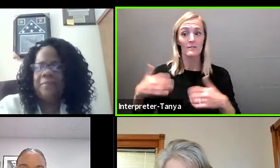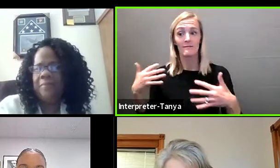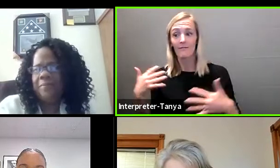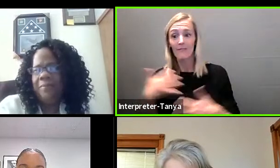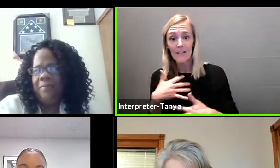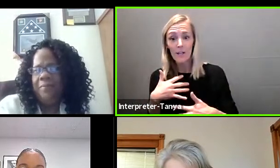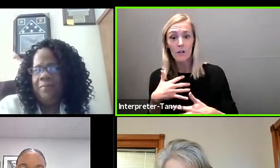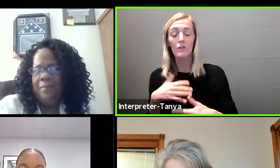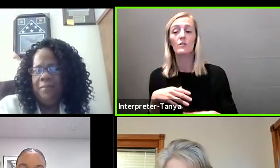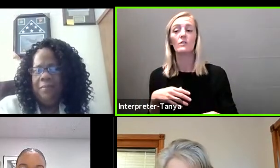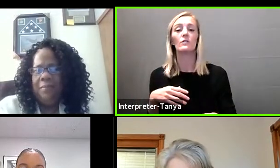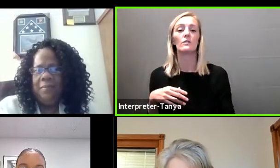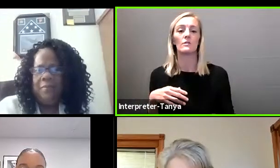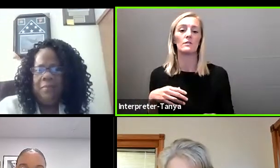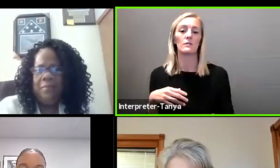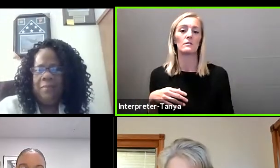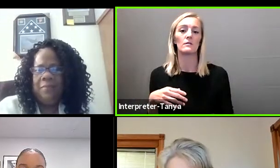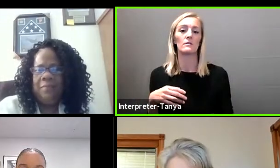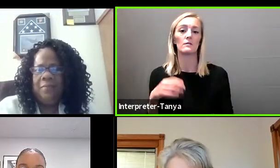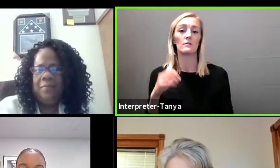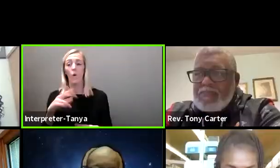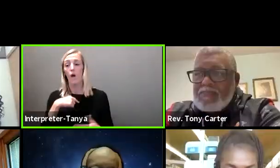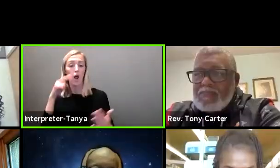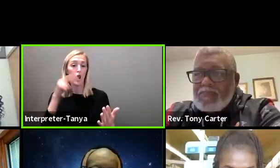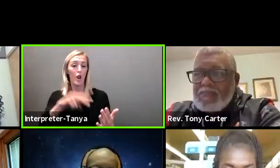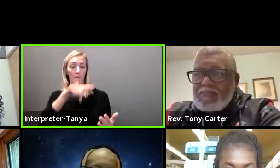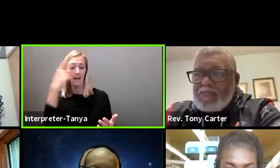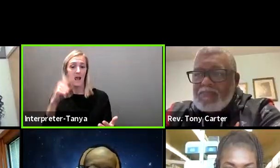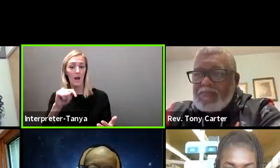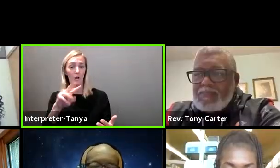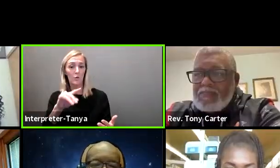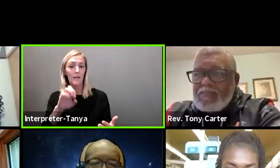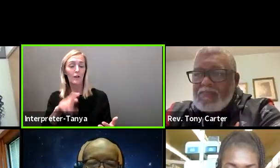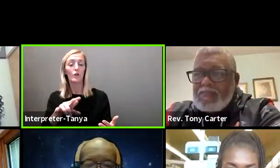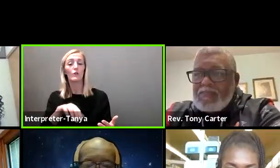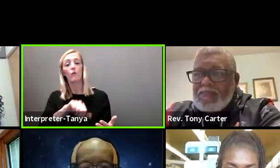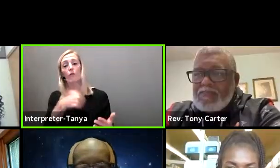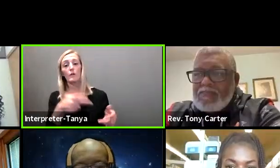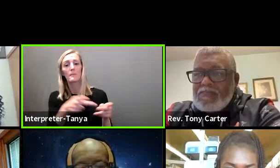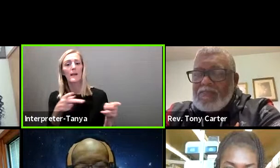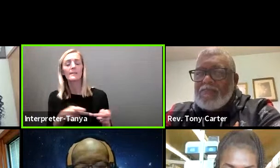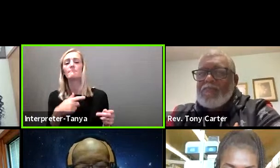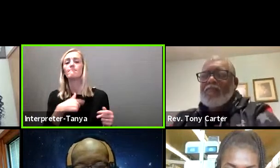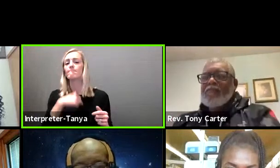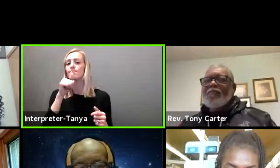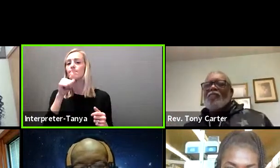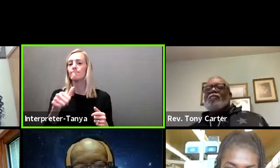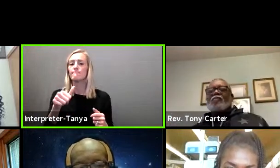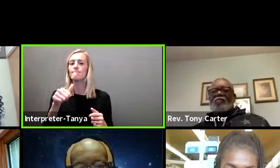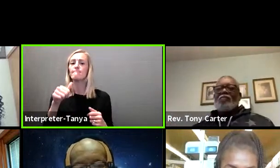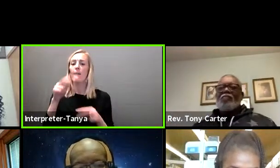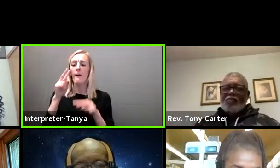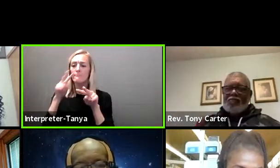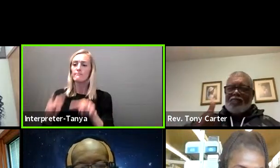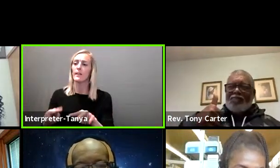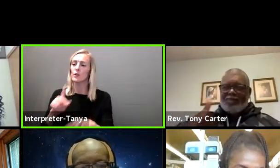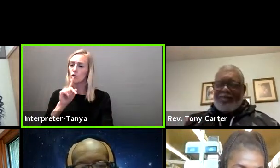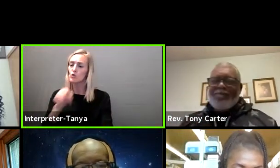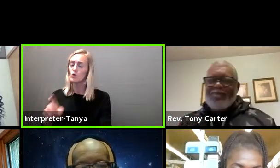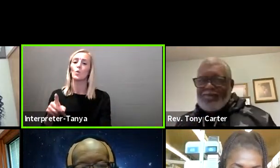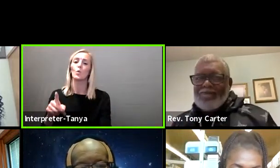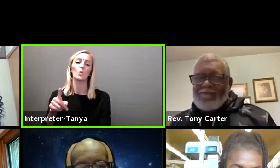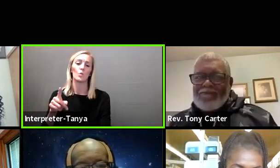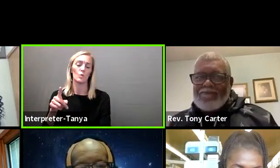that I'm going to Black Twitter and other places and not to, credible sources, if you will.